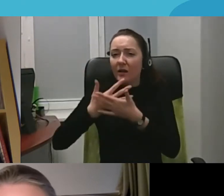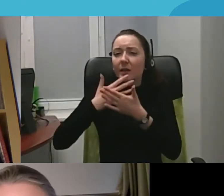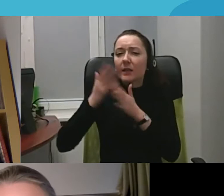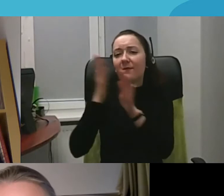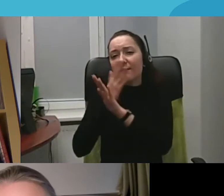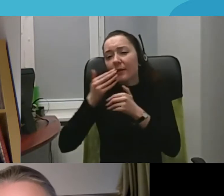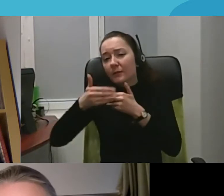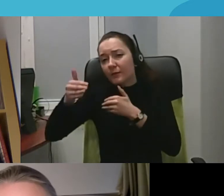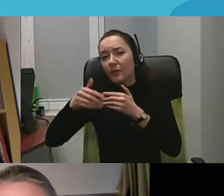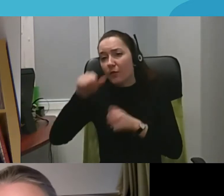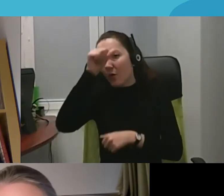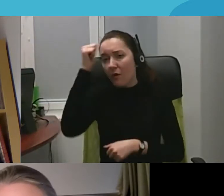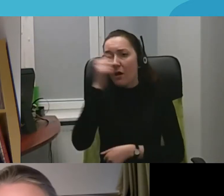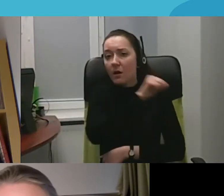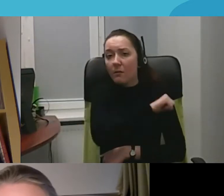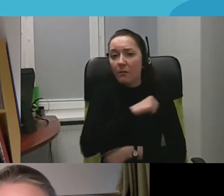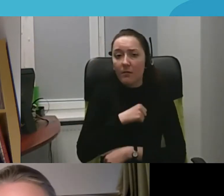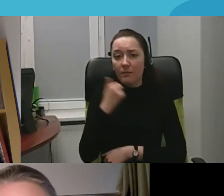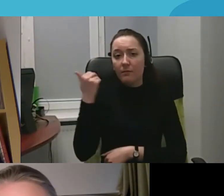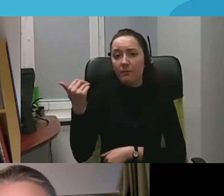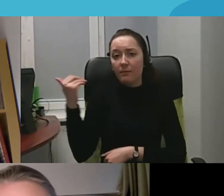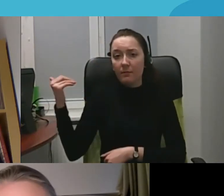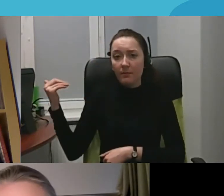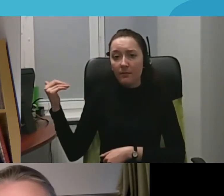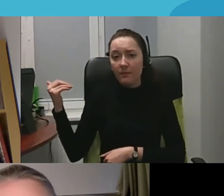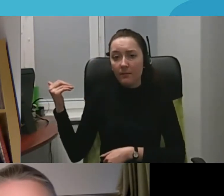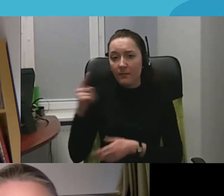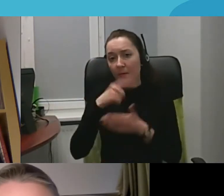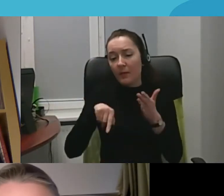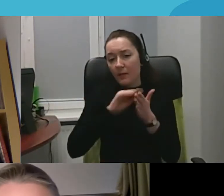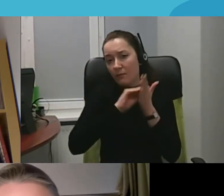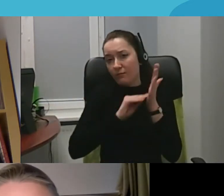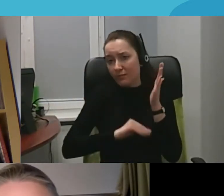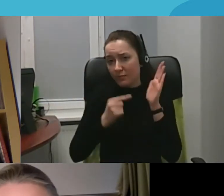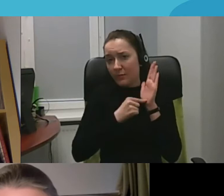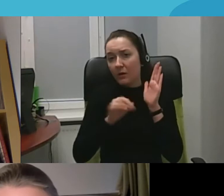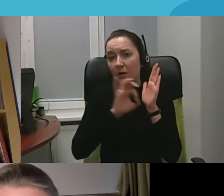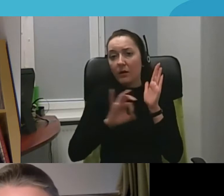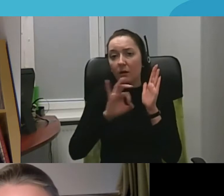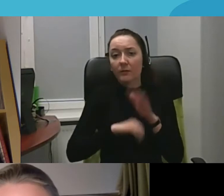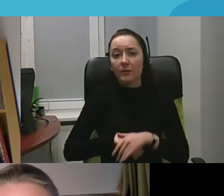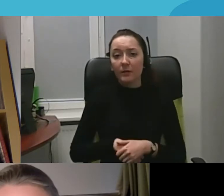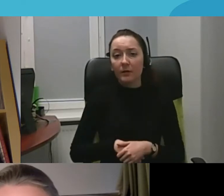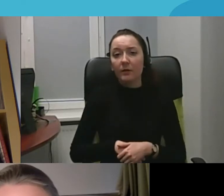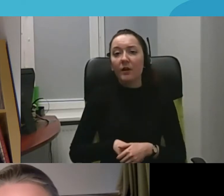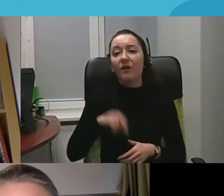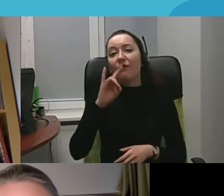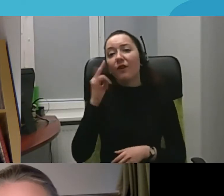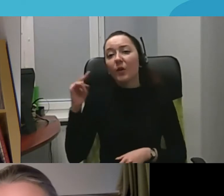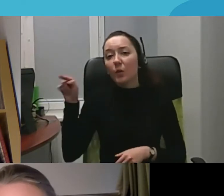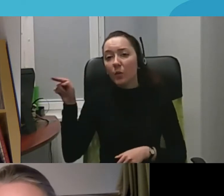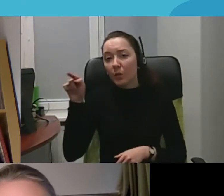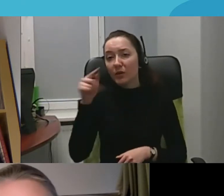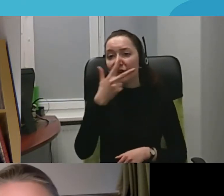the case. This was the case, for example, for the children 3 to 8, which was my focus last year.